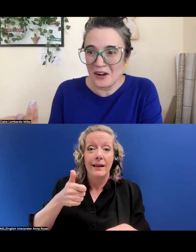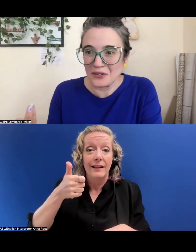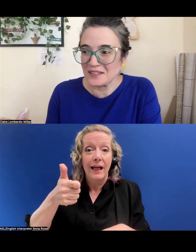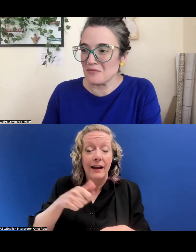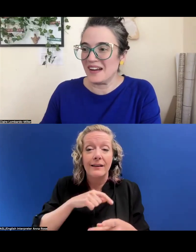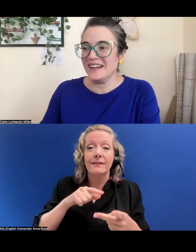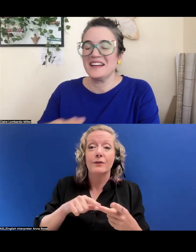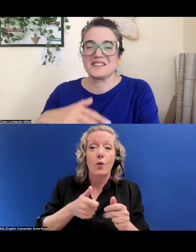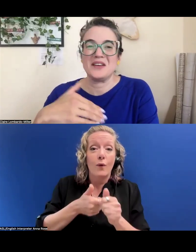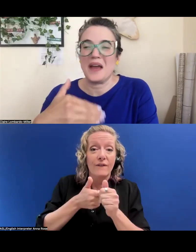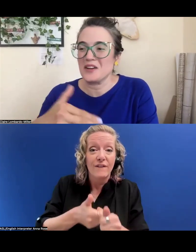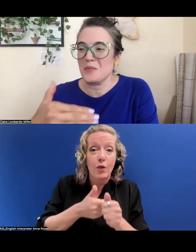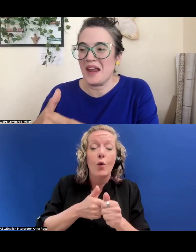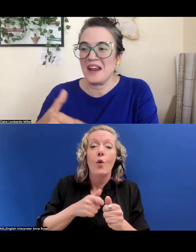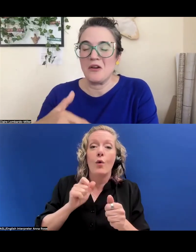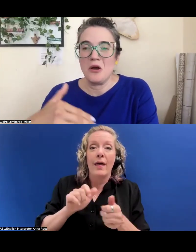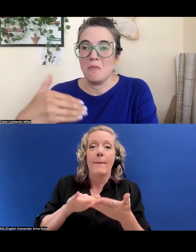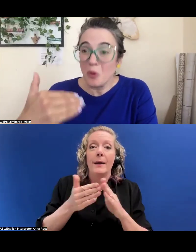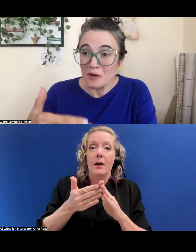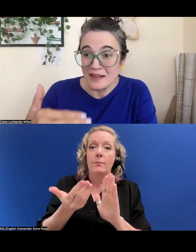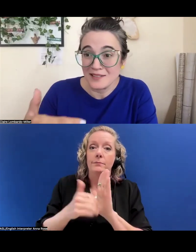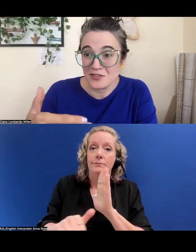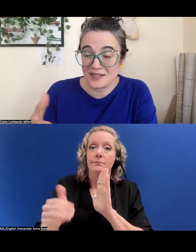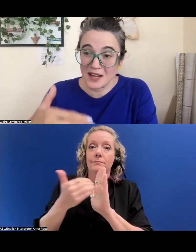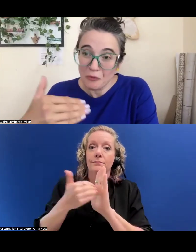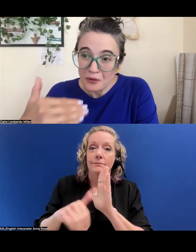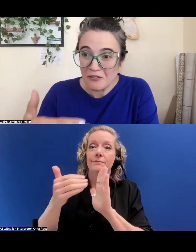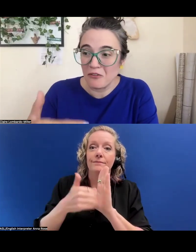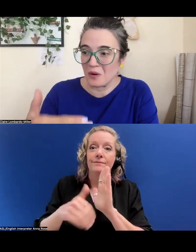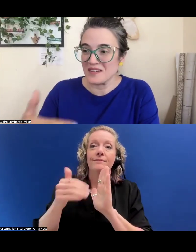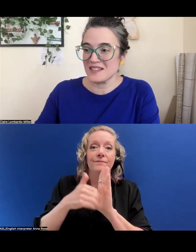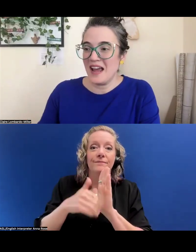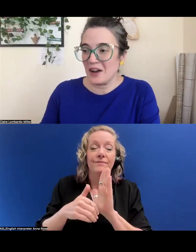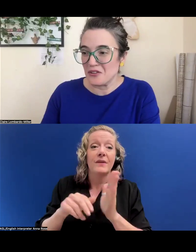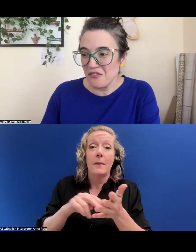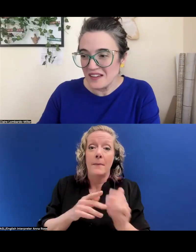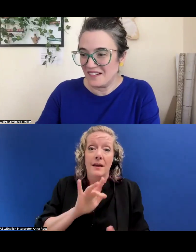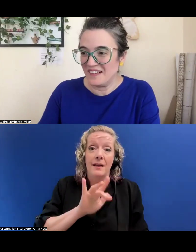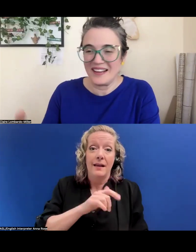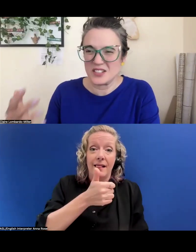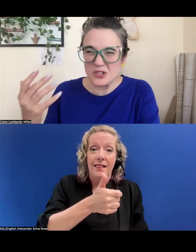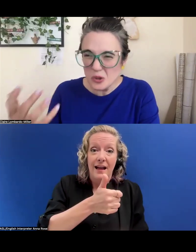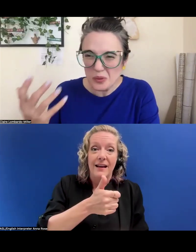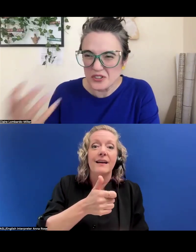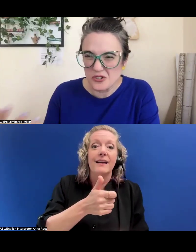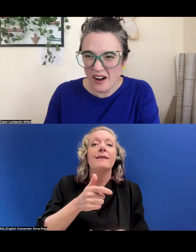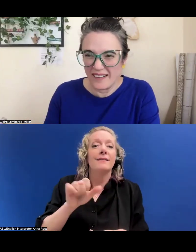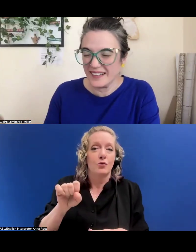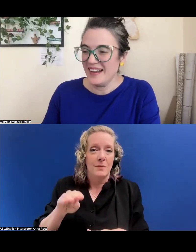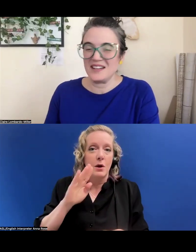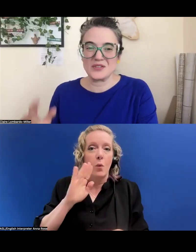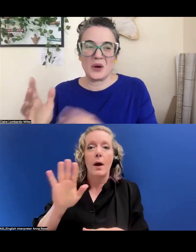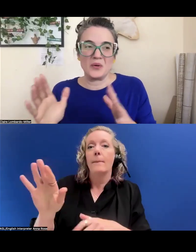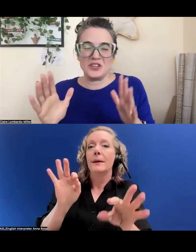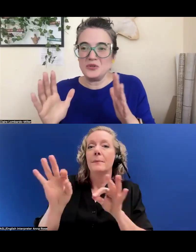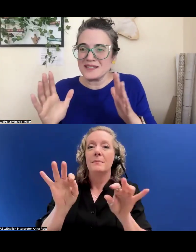the algorithm, right? So you end up getting more messages that reinforce how you feel, and it's super strong.